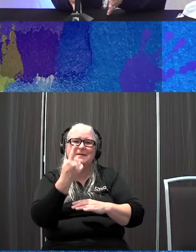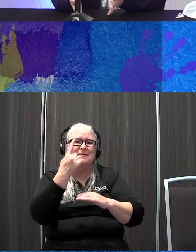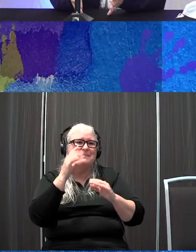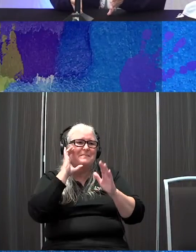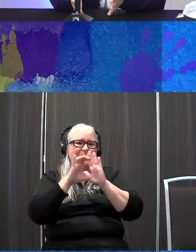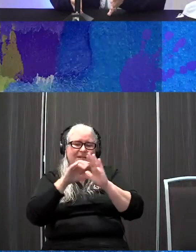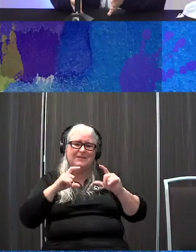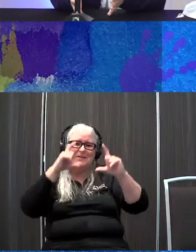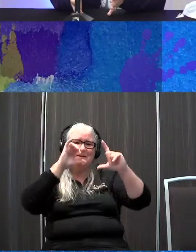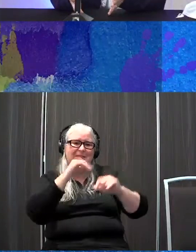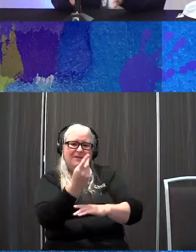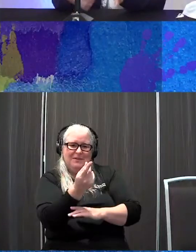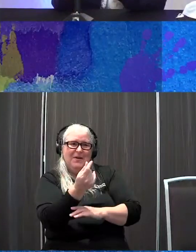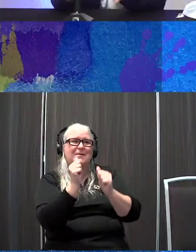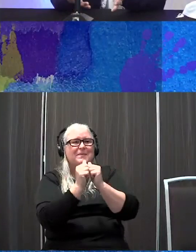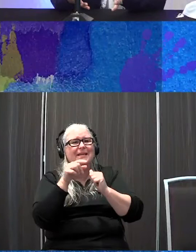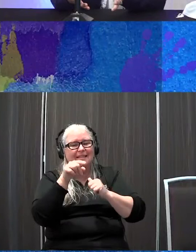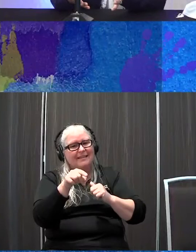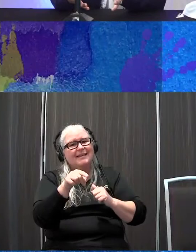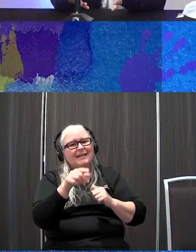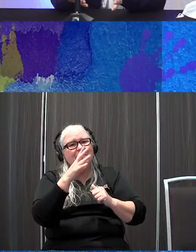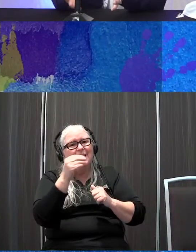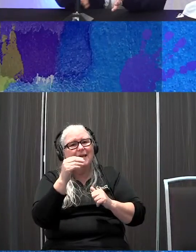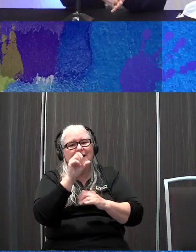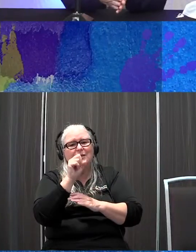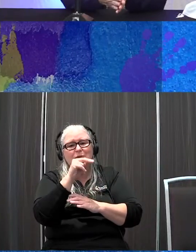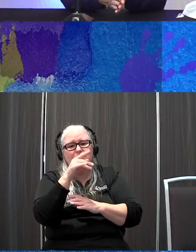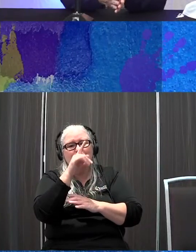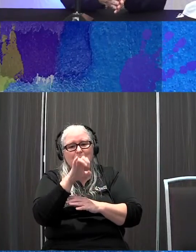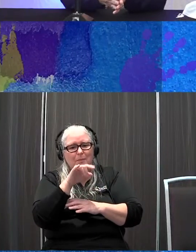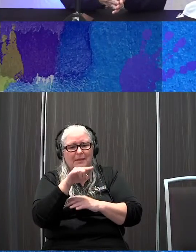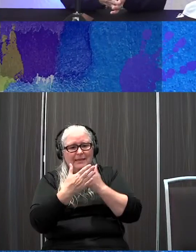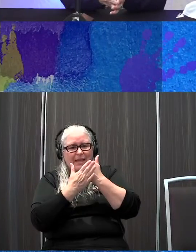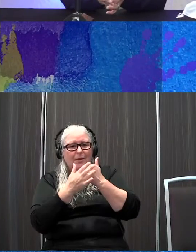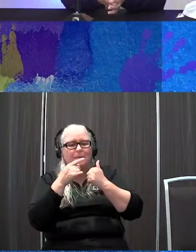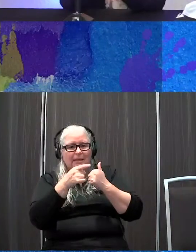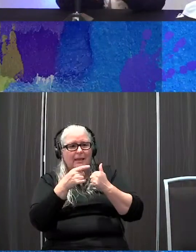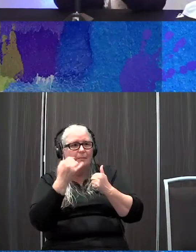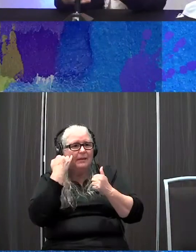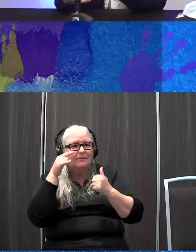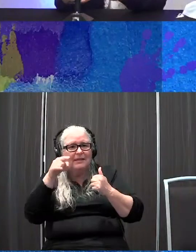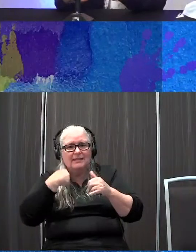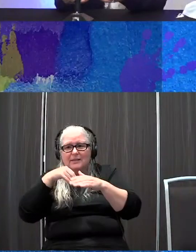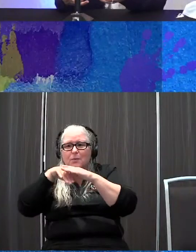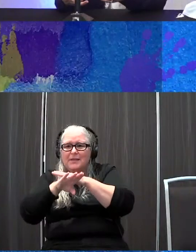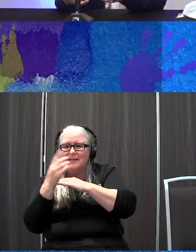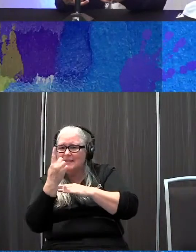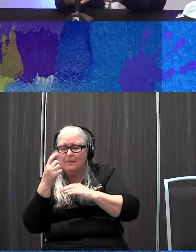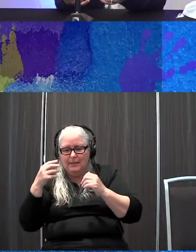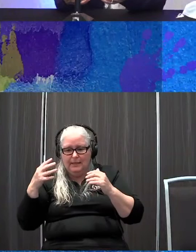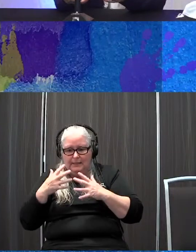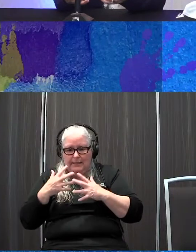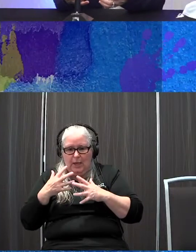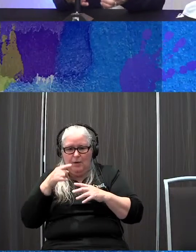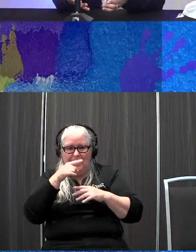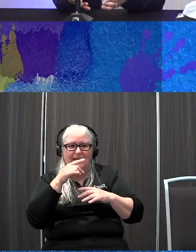with him, Snoopy is with him, right? Trying to help him be comforted when he's getting ready to go into something that's scary. And the look on his face was definitely one of